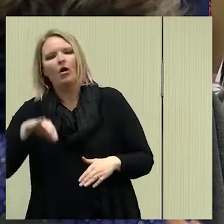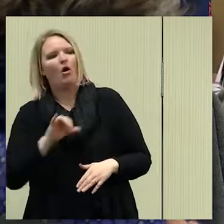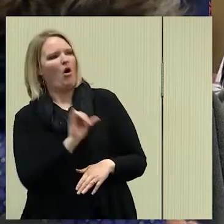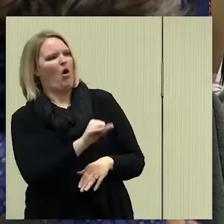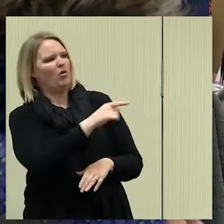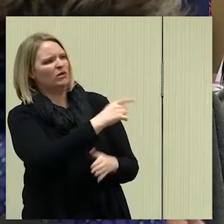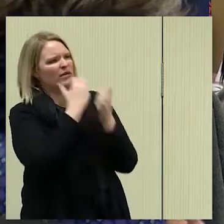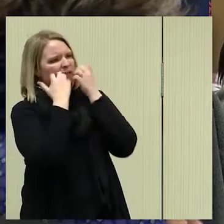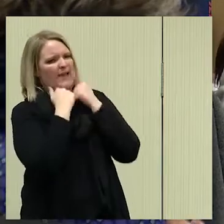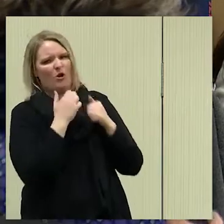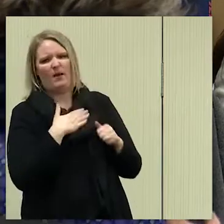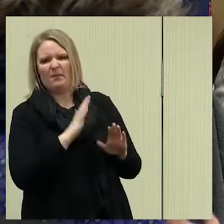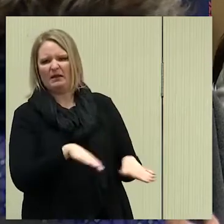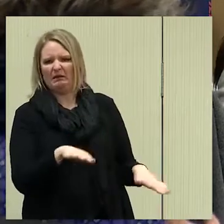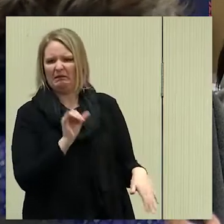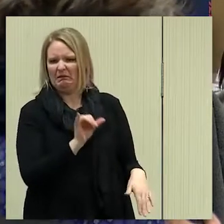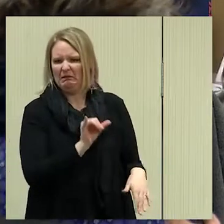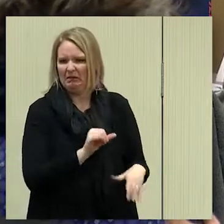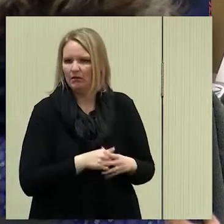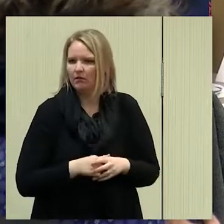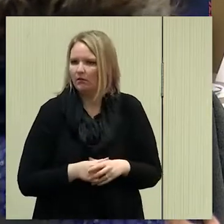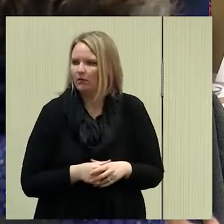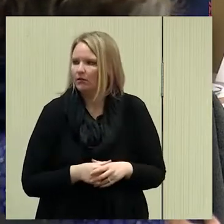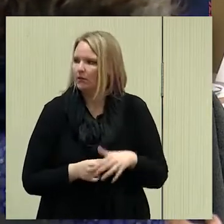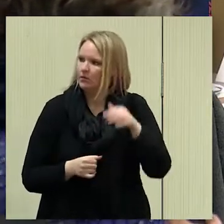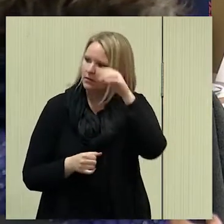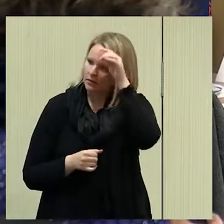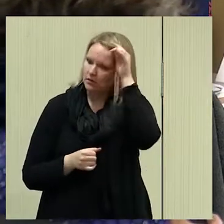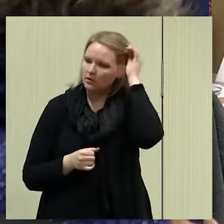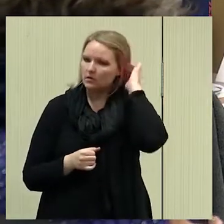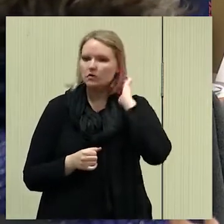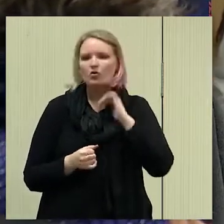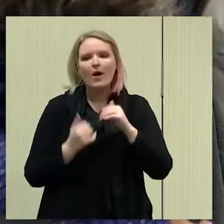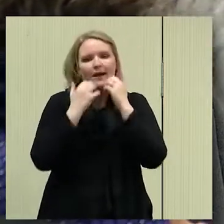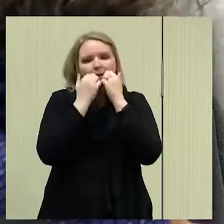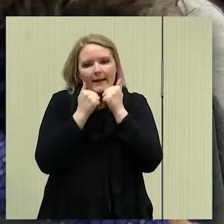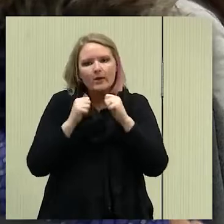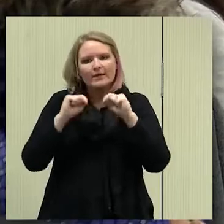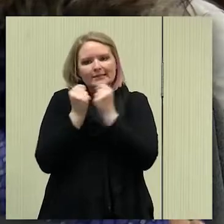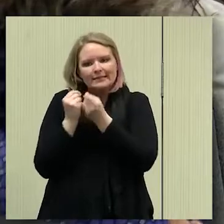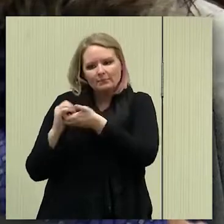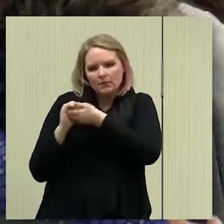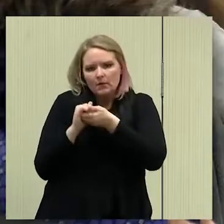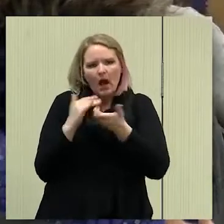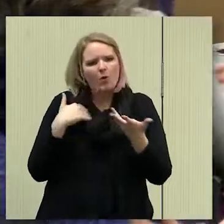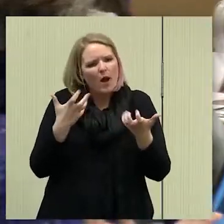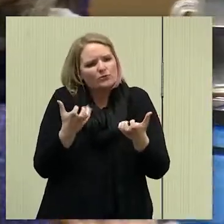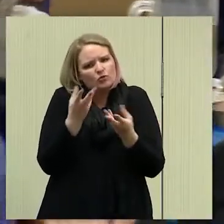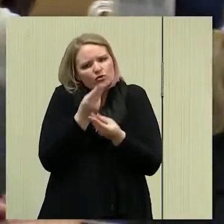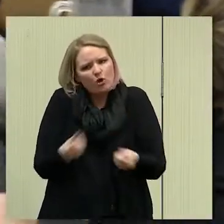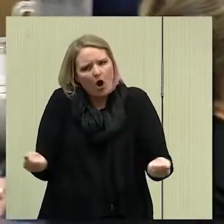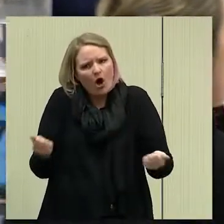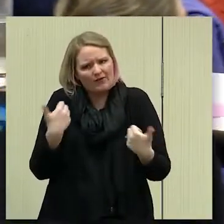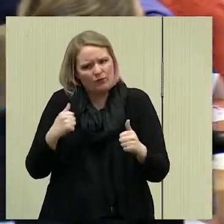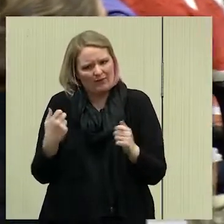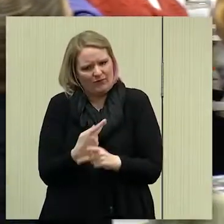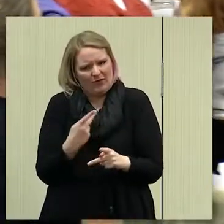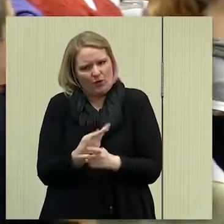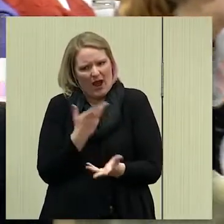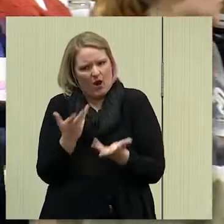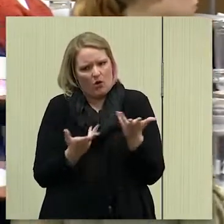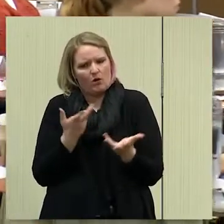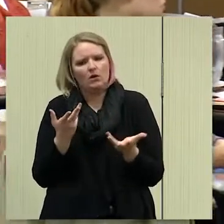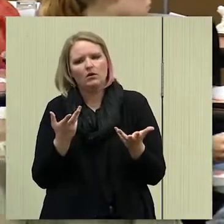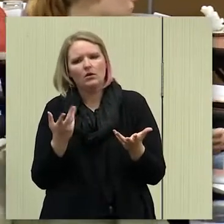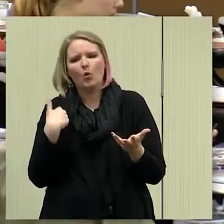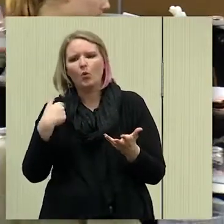care about their kid. Yeah. So you care about them, you're working as a team, and you want to solve, you're trying to figure it out, right? It's kind of like